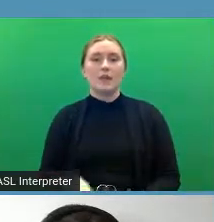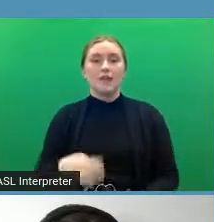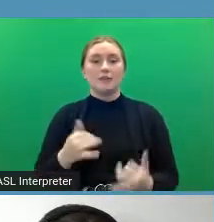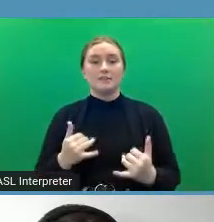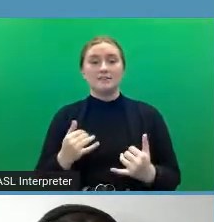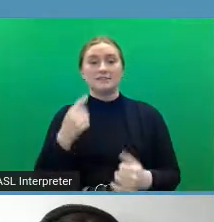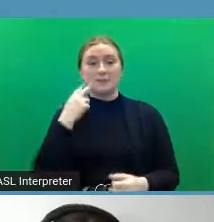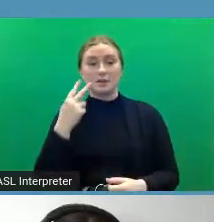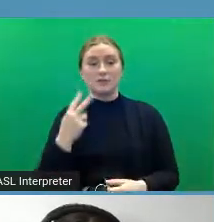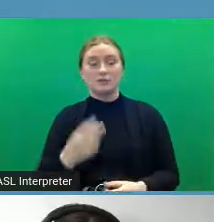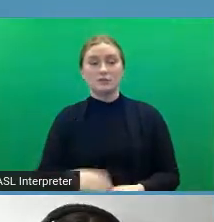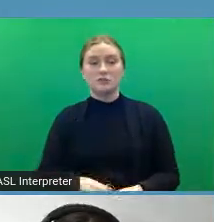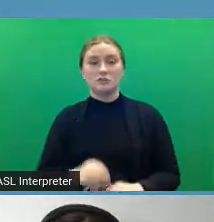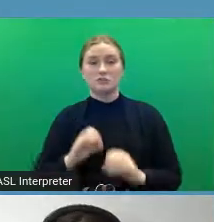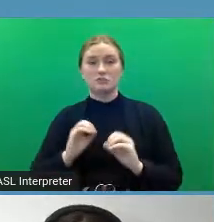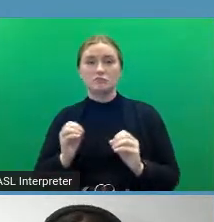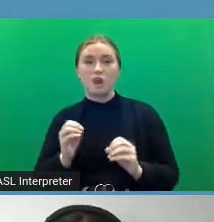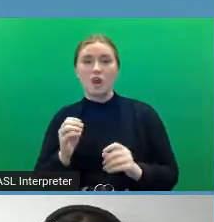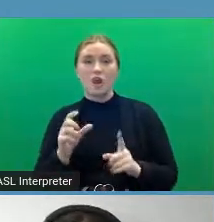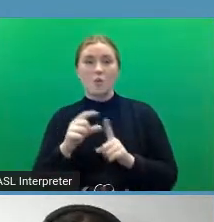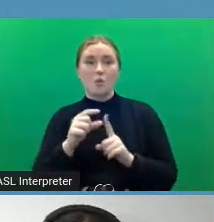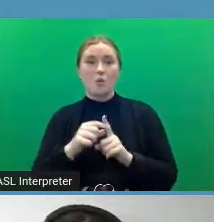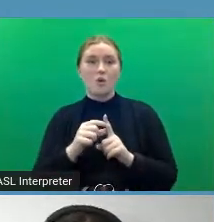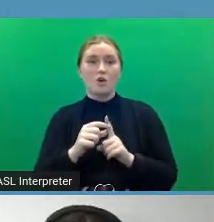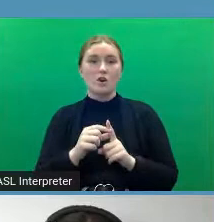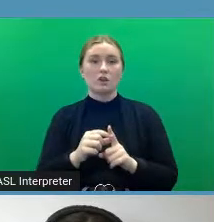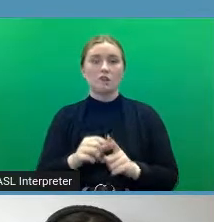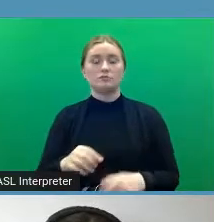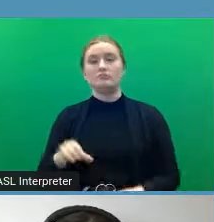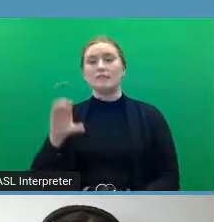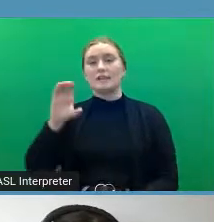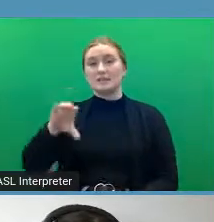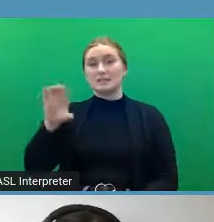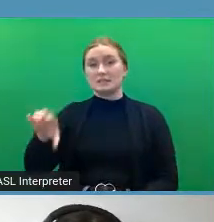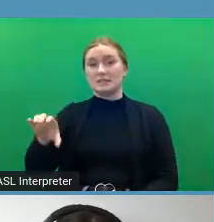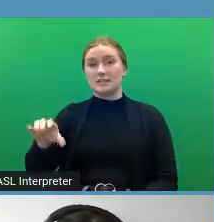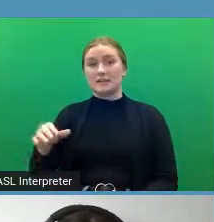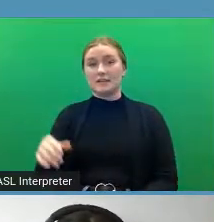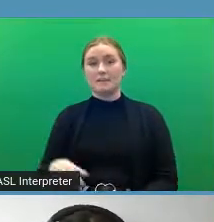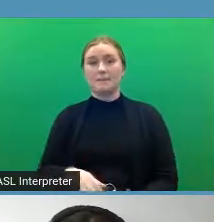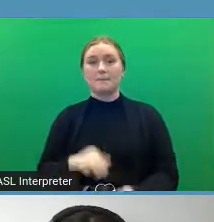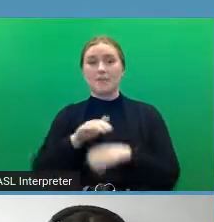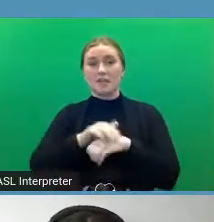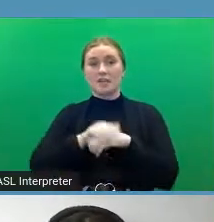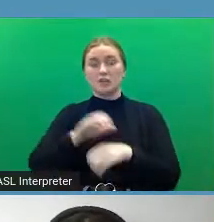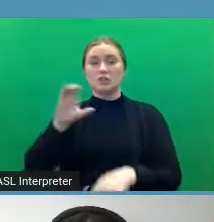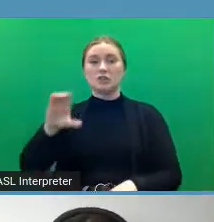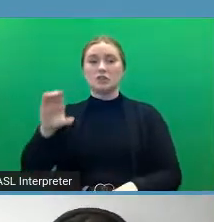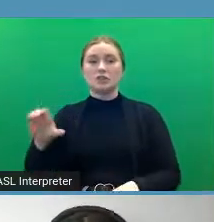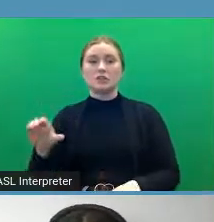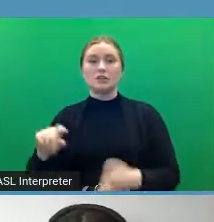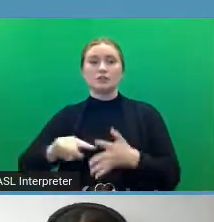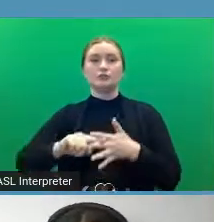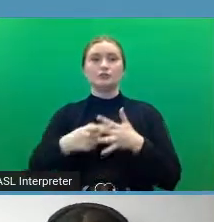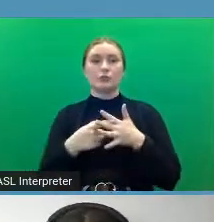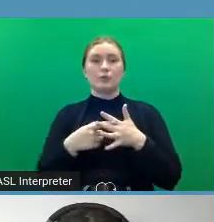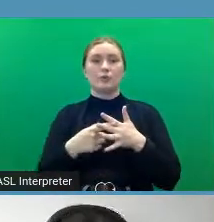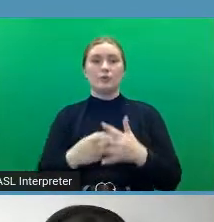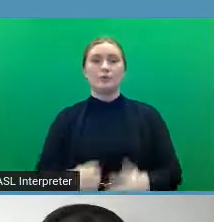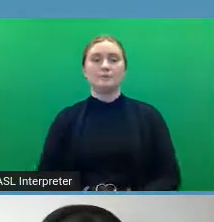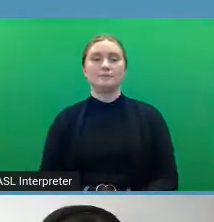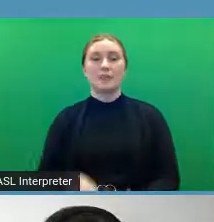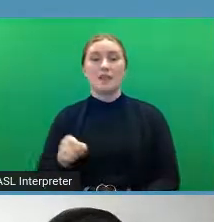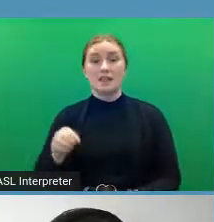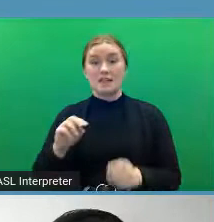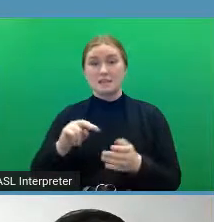the words English CC. And you can see that English CC is activated. And that's telling us that our closed captions